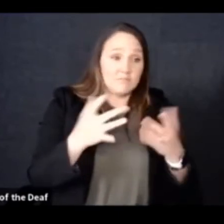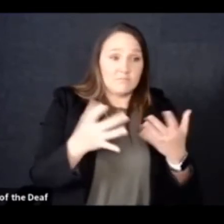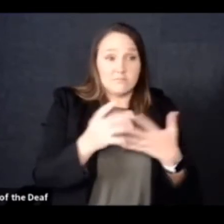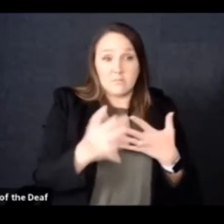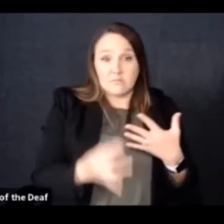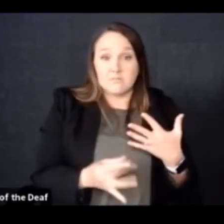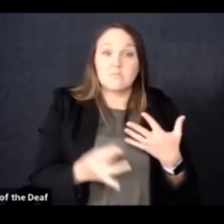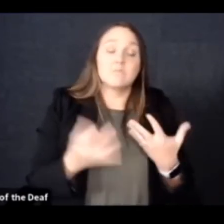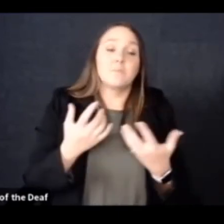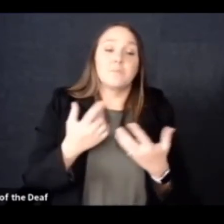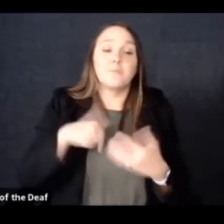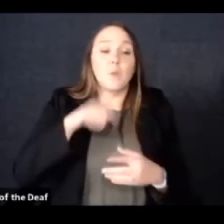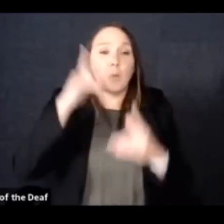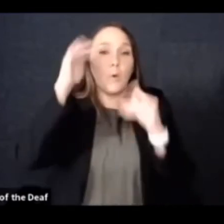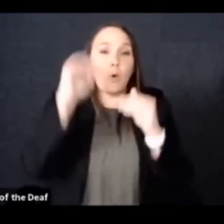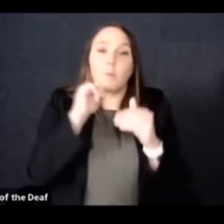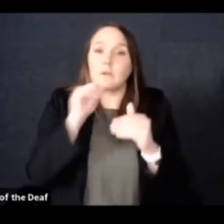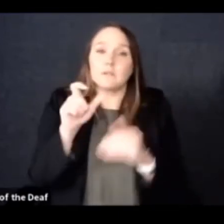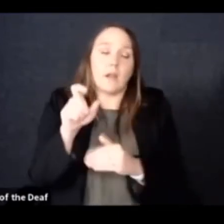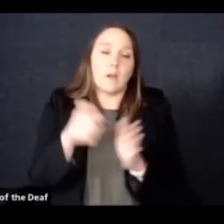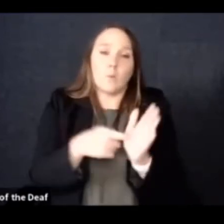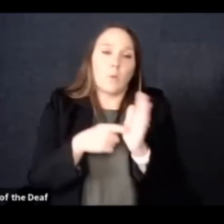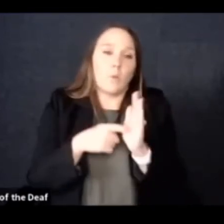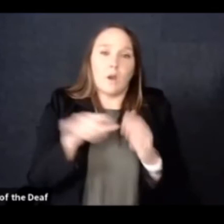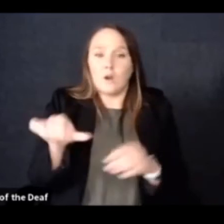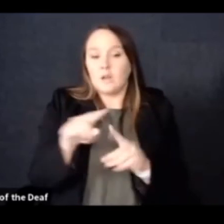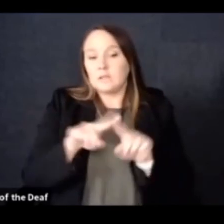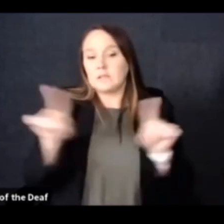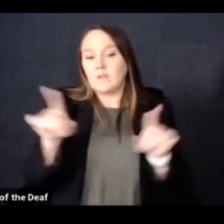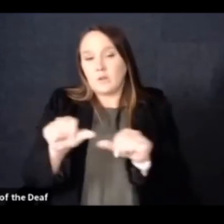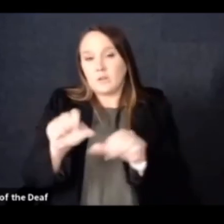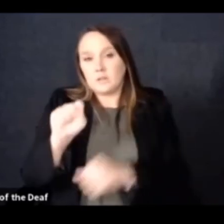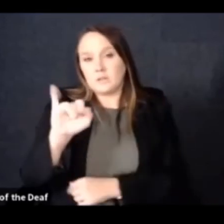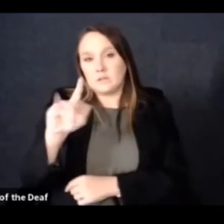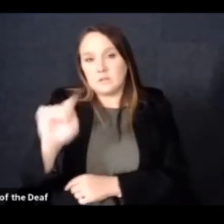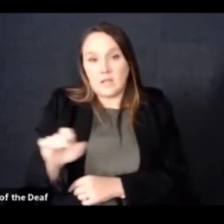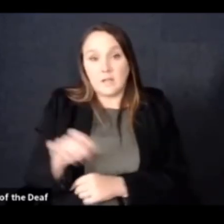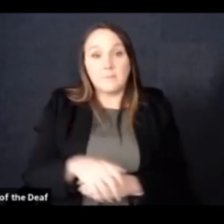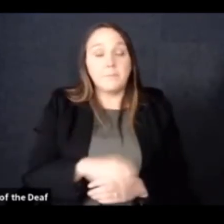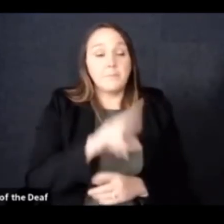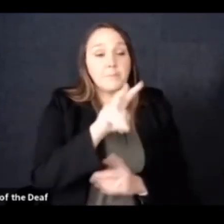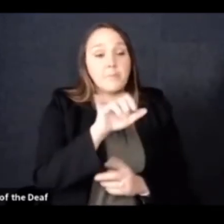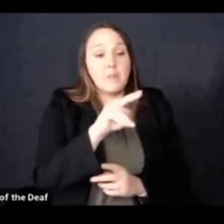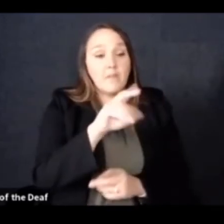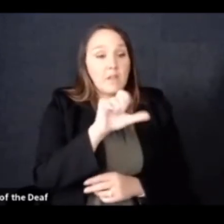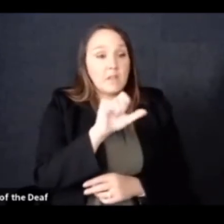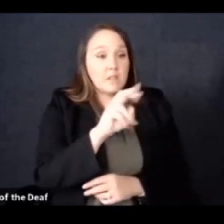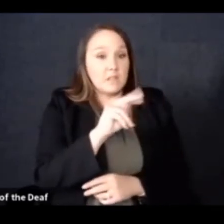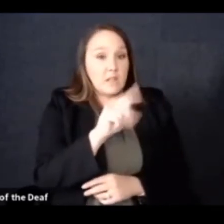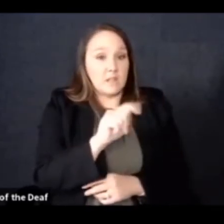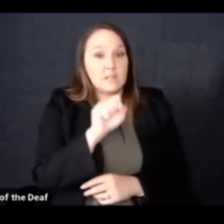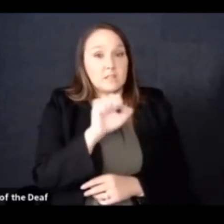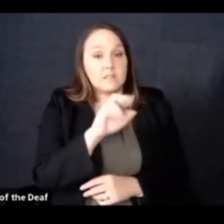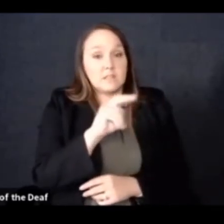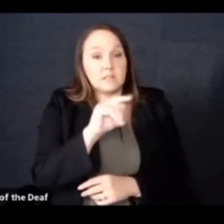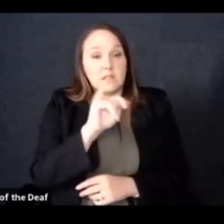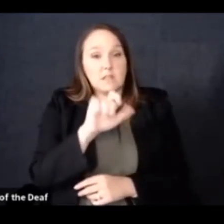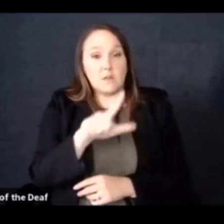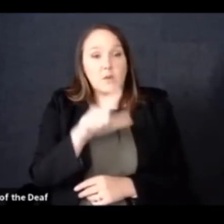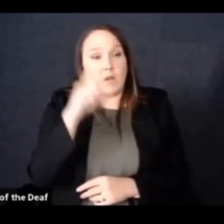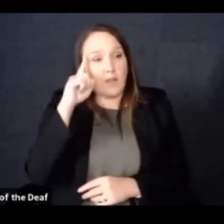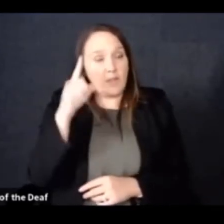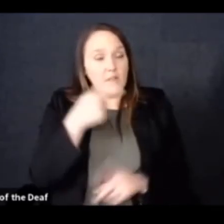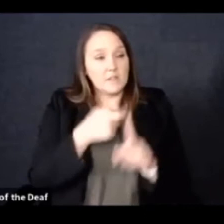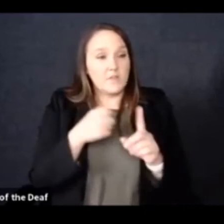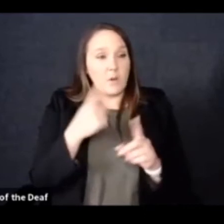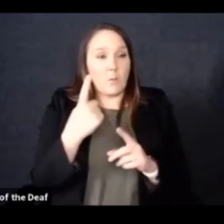hope would be to not have to have an alternative care site. From Vincent with the Sentinel, this question I believe is coming from one of his